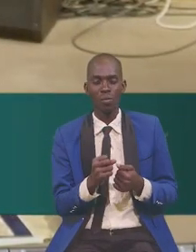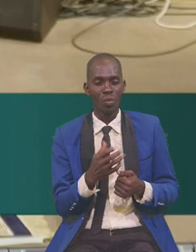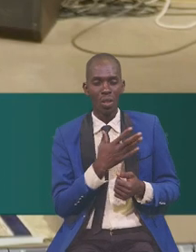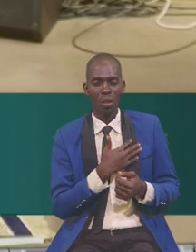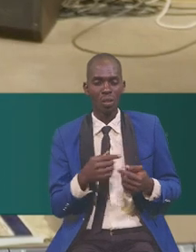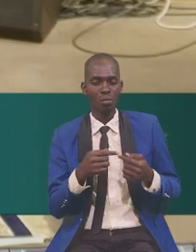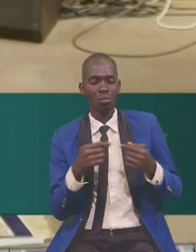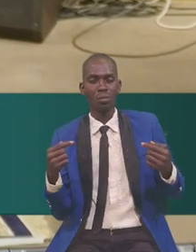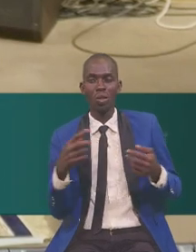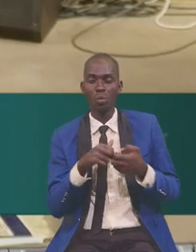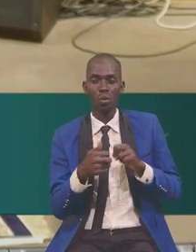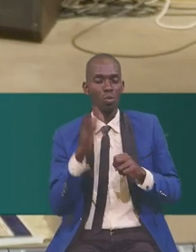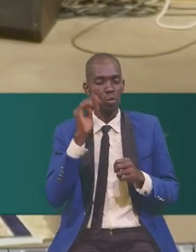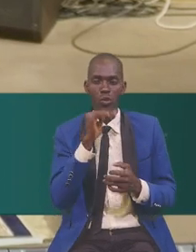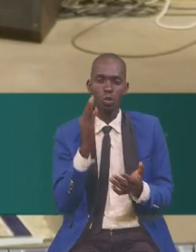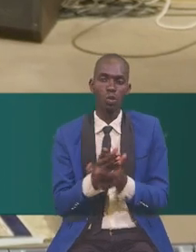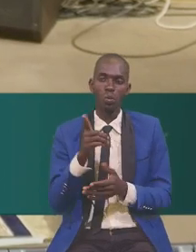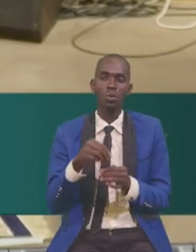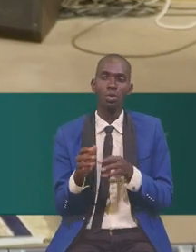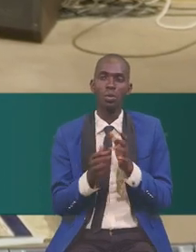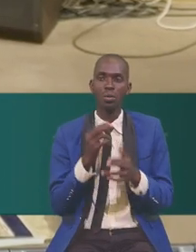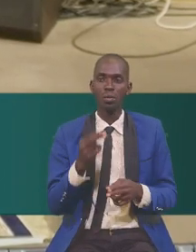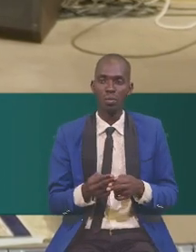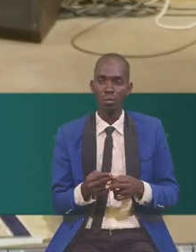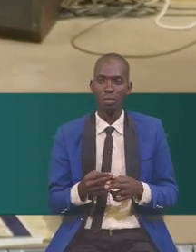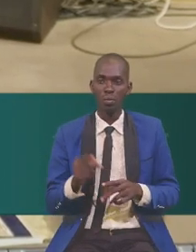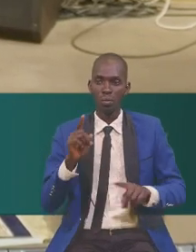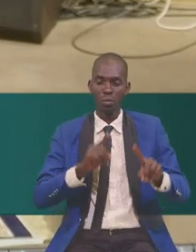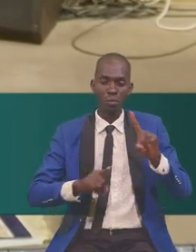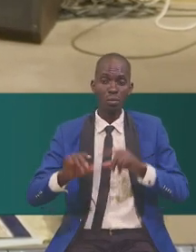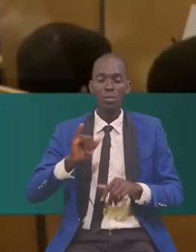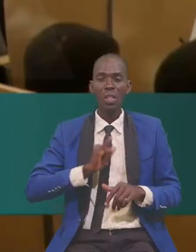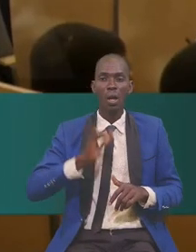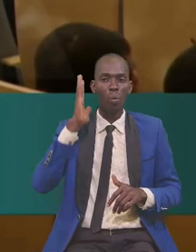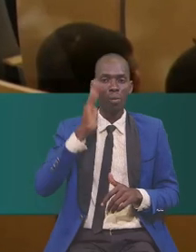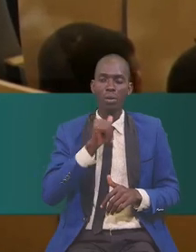adversities will not stop you. I will not be stopped.